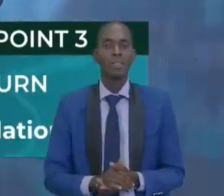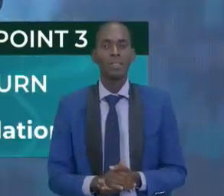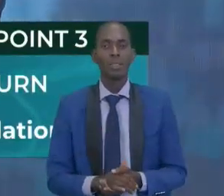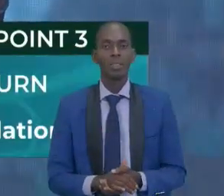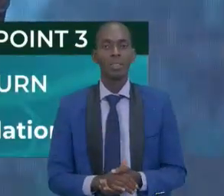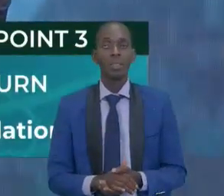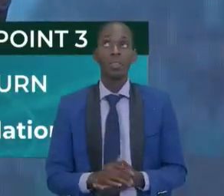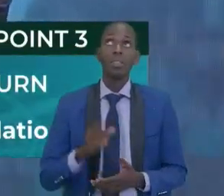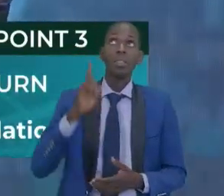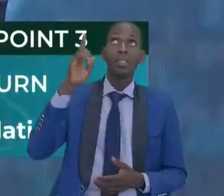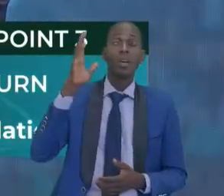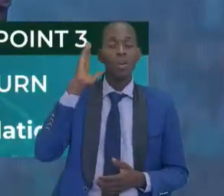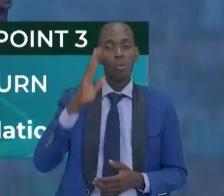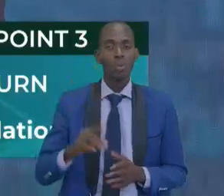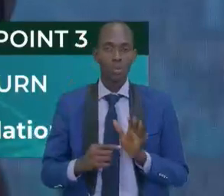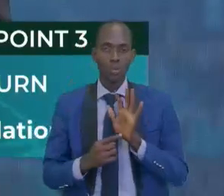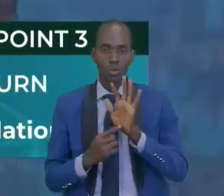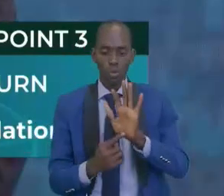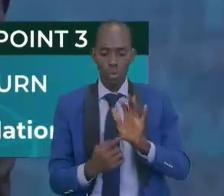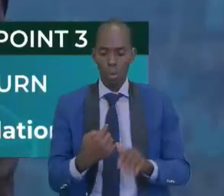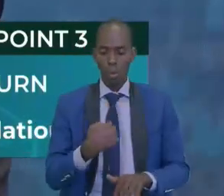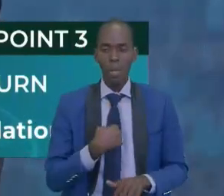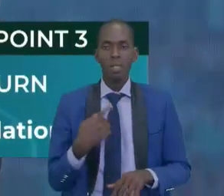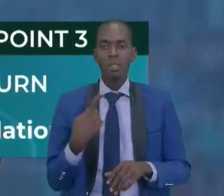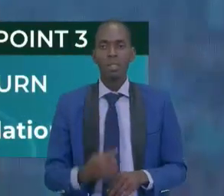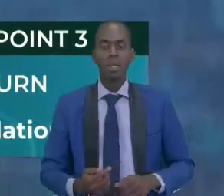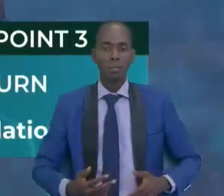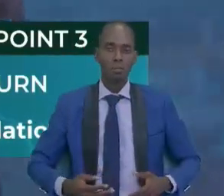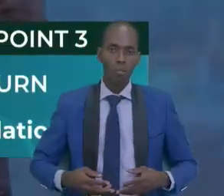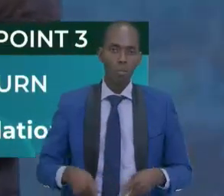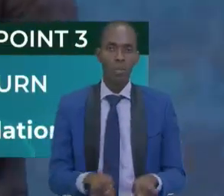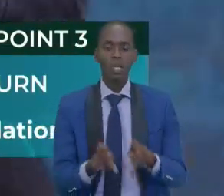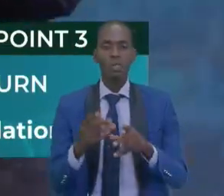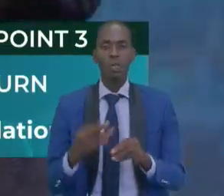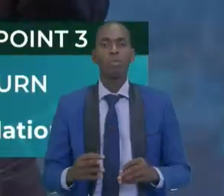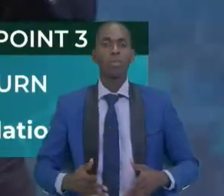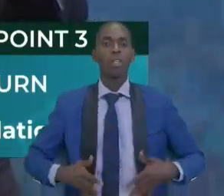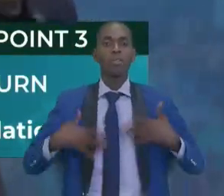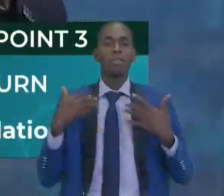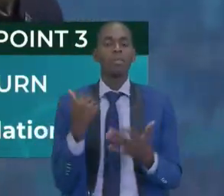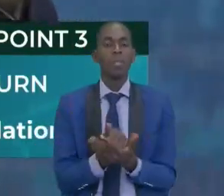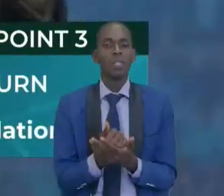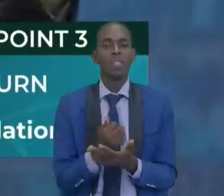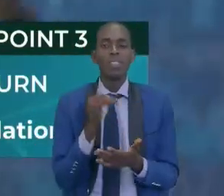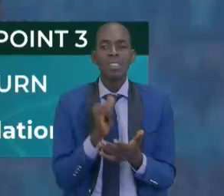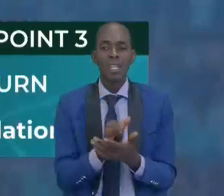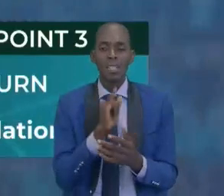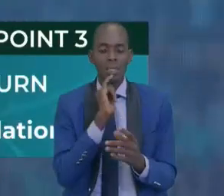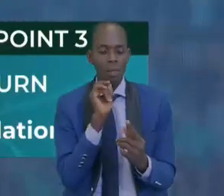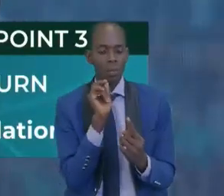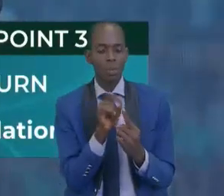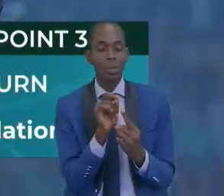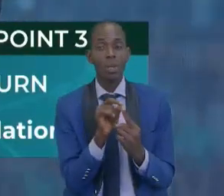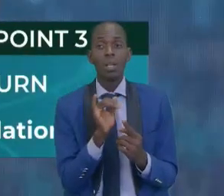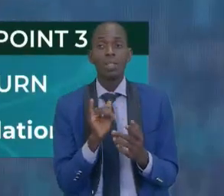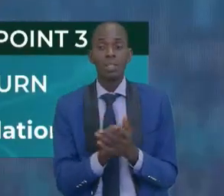Thou wilt show me the path of life. That's exactly what I've been showing you from the